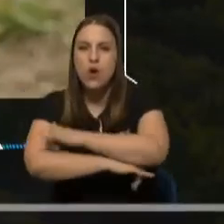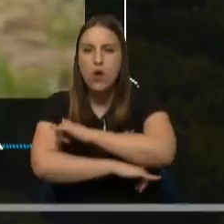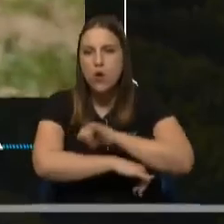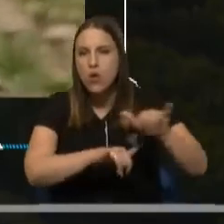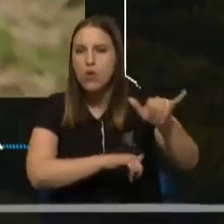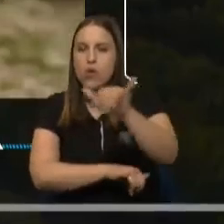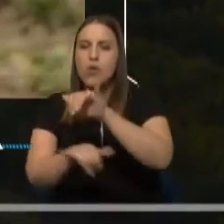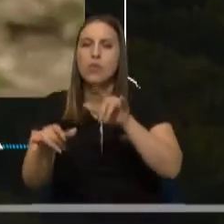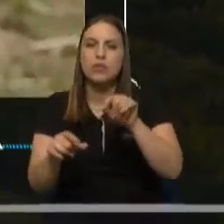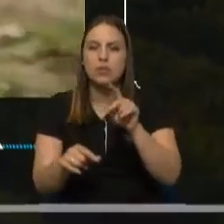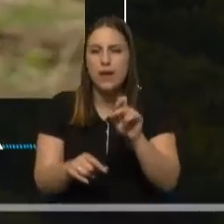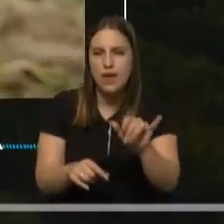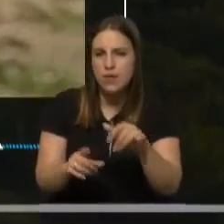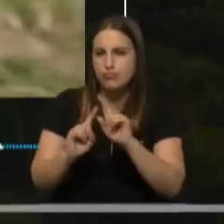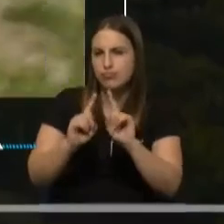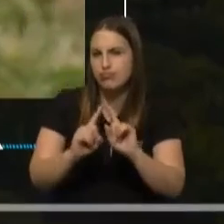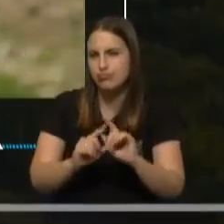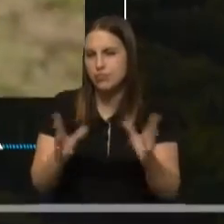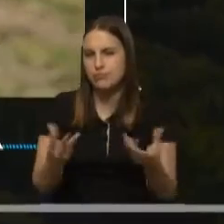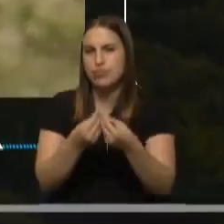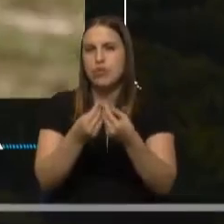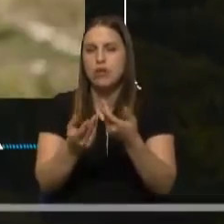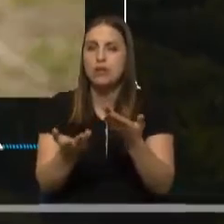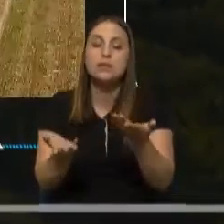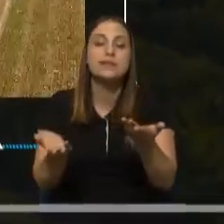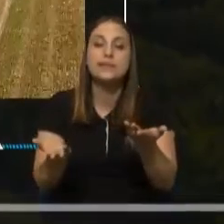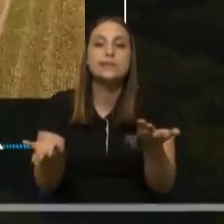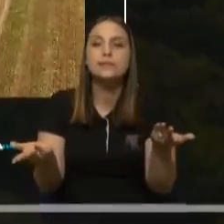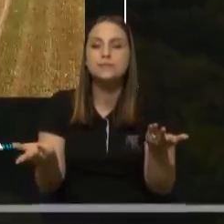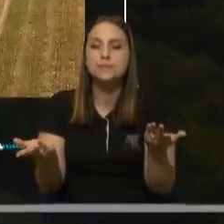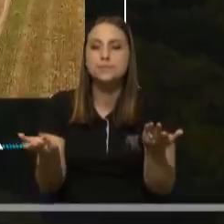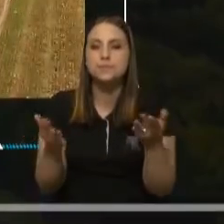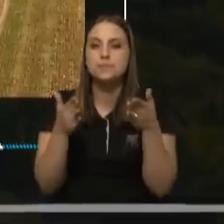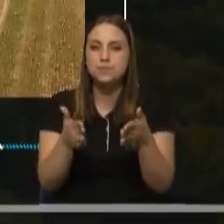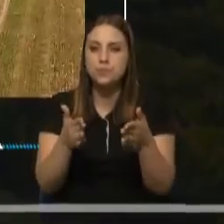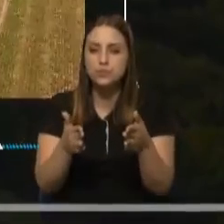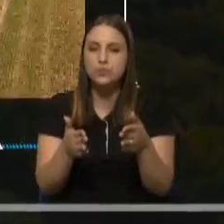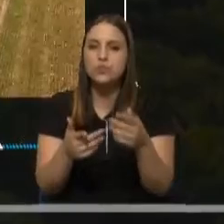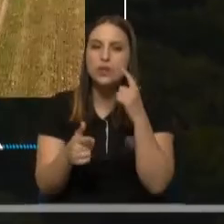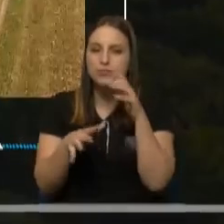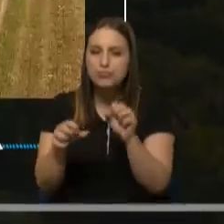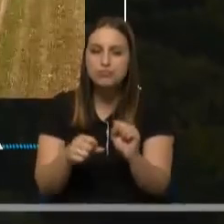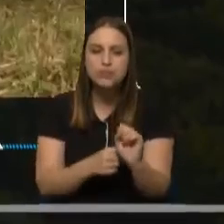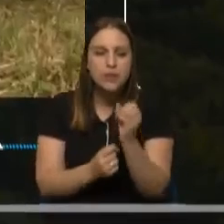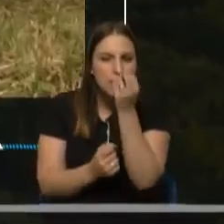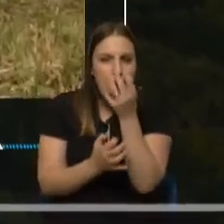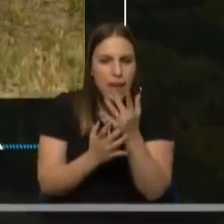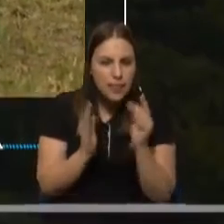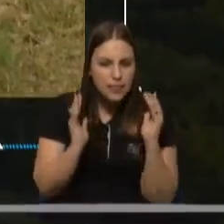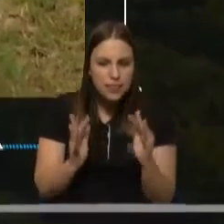automation and intelligence, which can that specific identify which plant on the